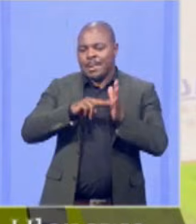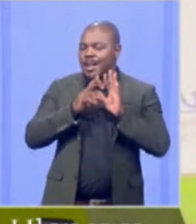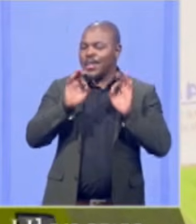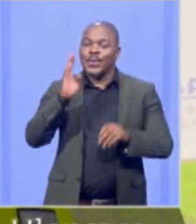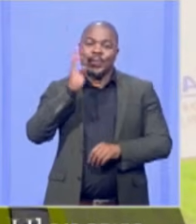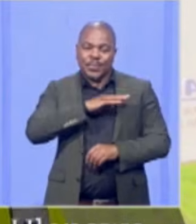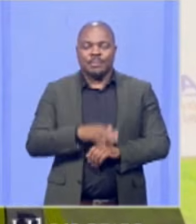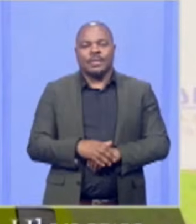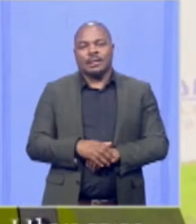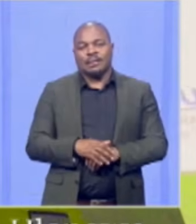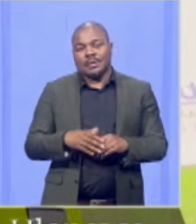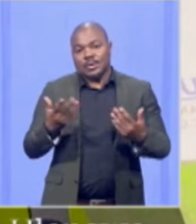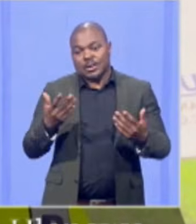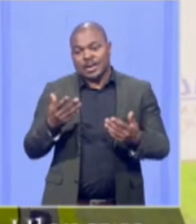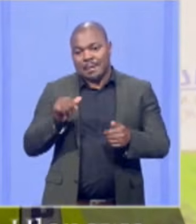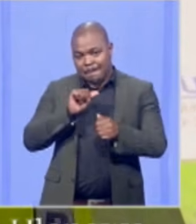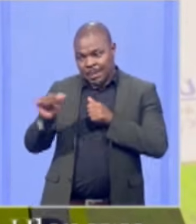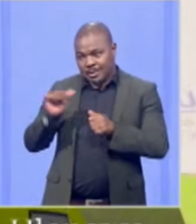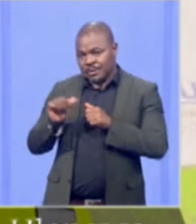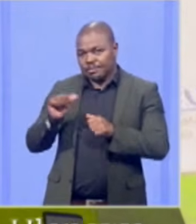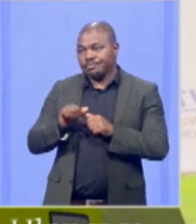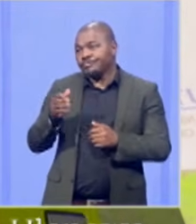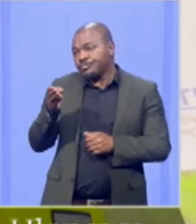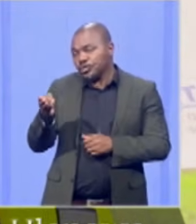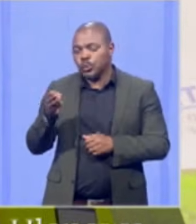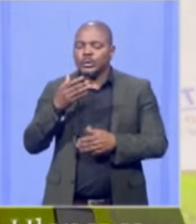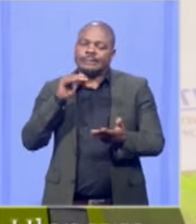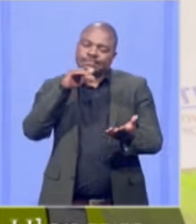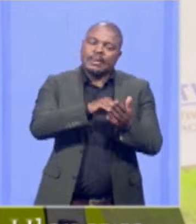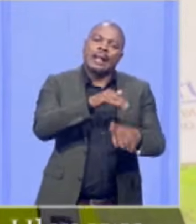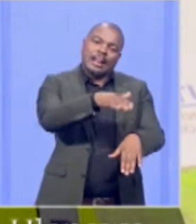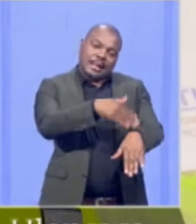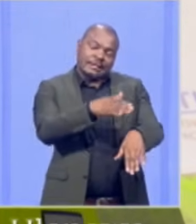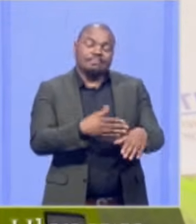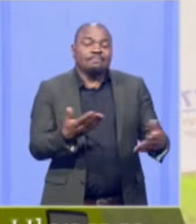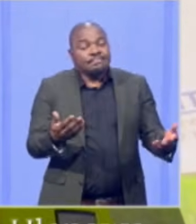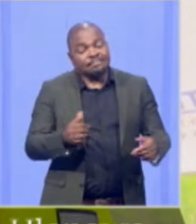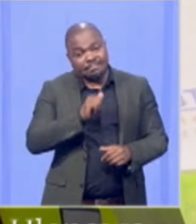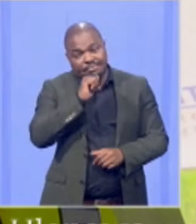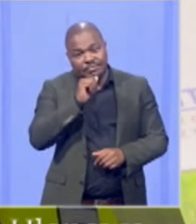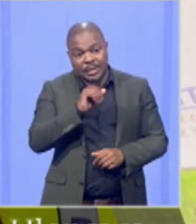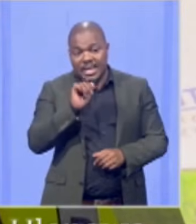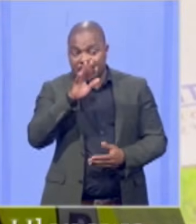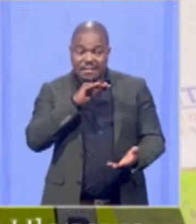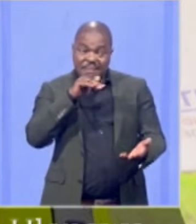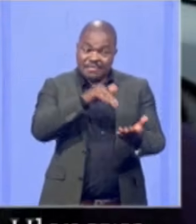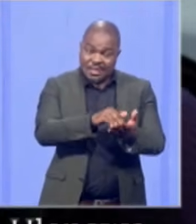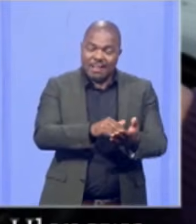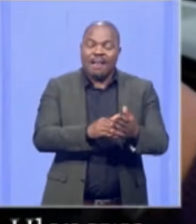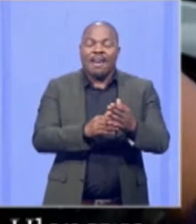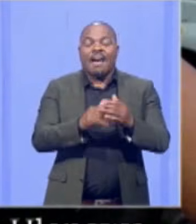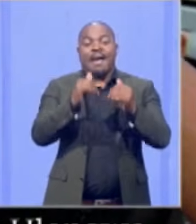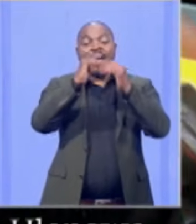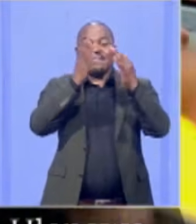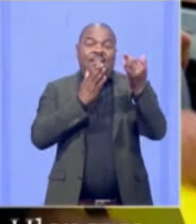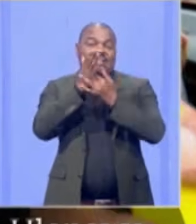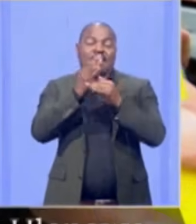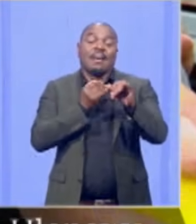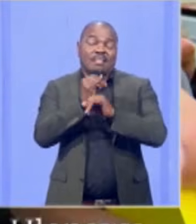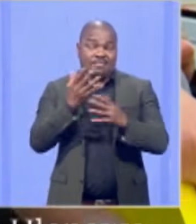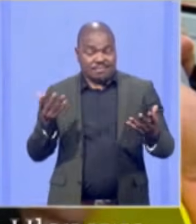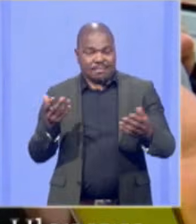My late mother used to say, we would rather be late for your next appointment than be early for heaven. Go